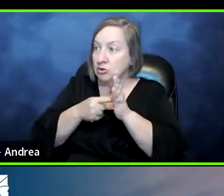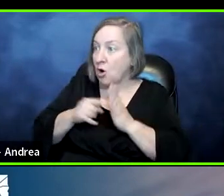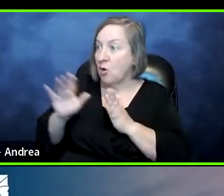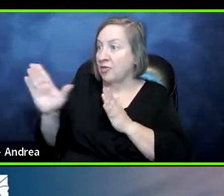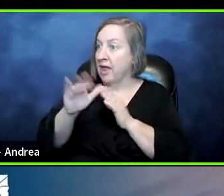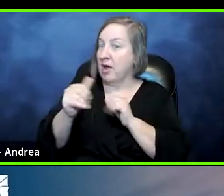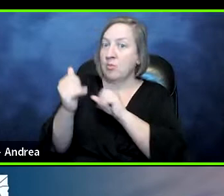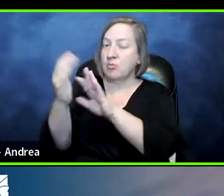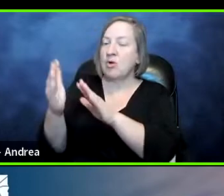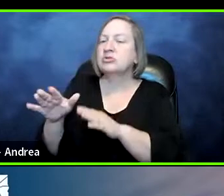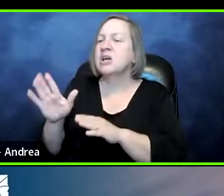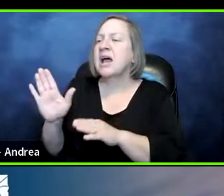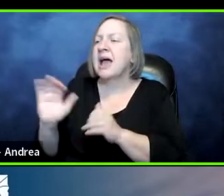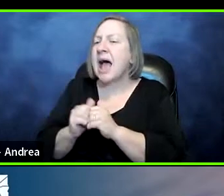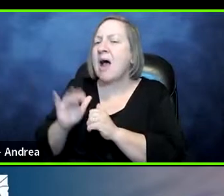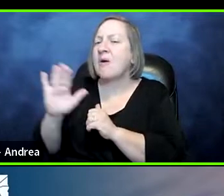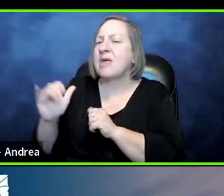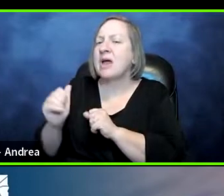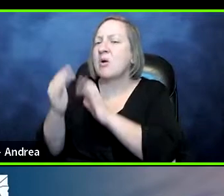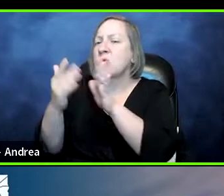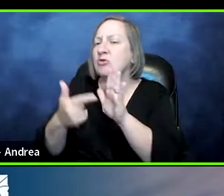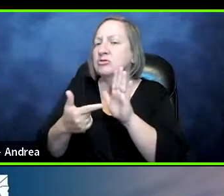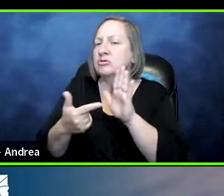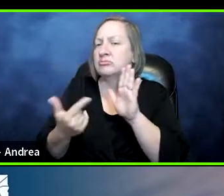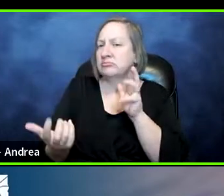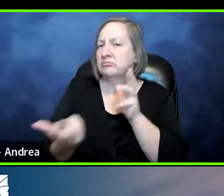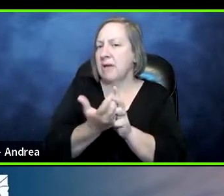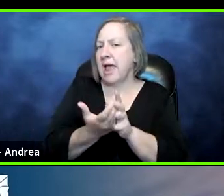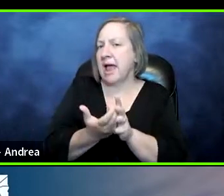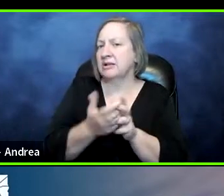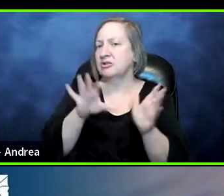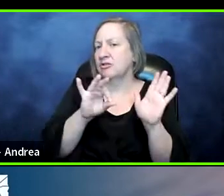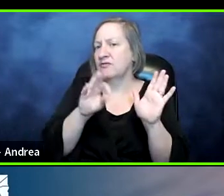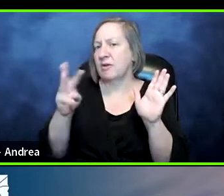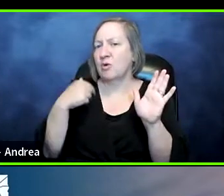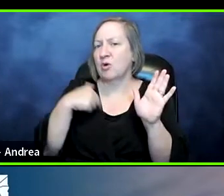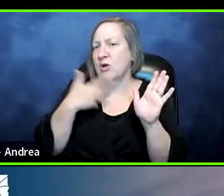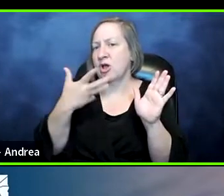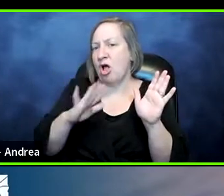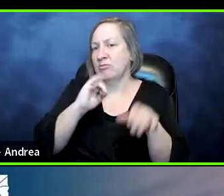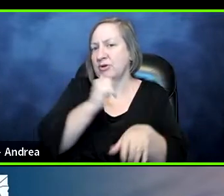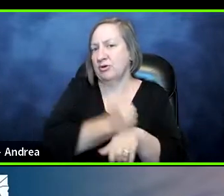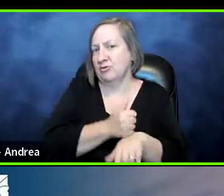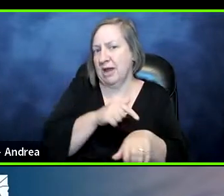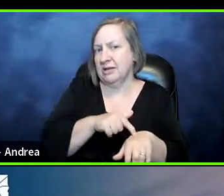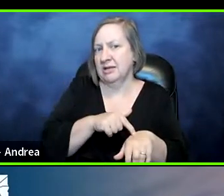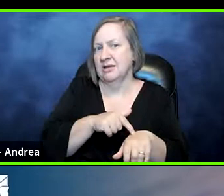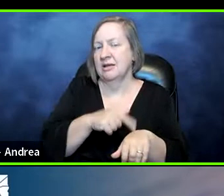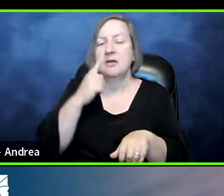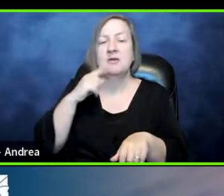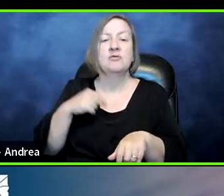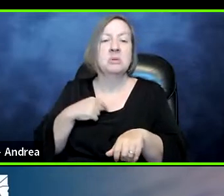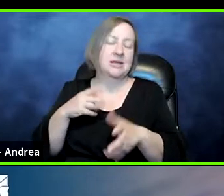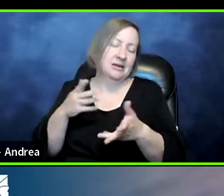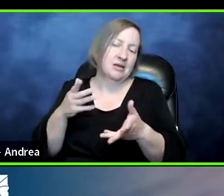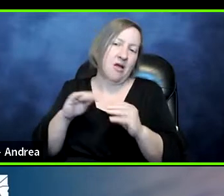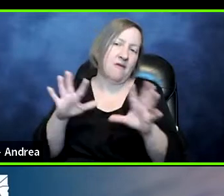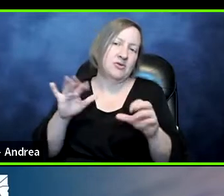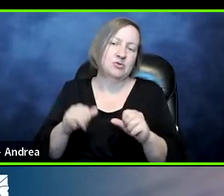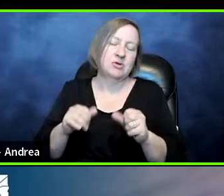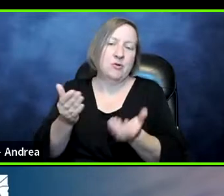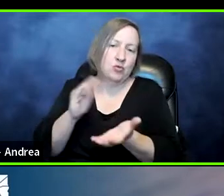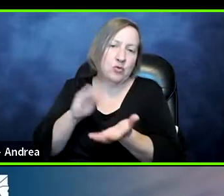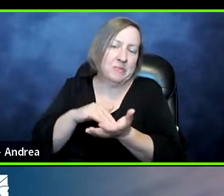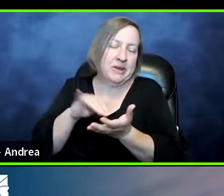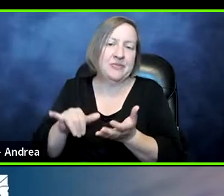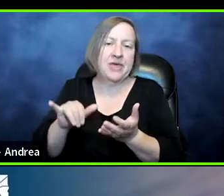really more, how does their approach reflect the framework that we've already created? Right. And so to me, that, and obviously you can repeat that when we get to